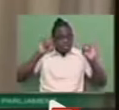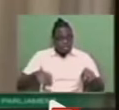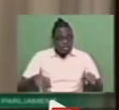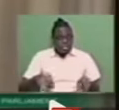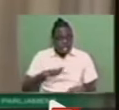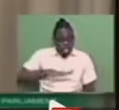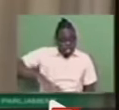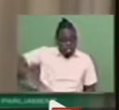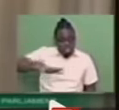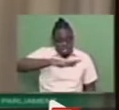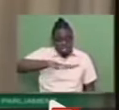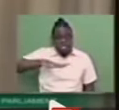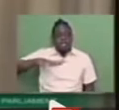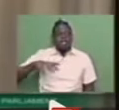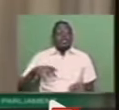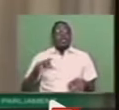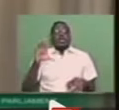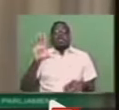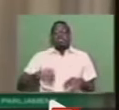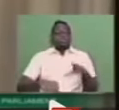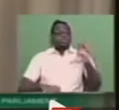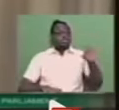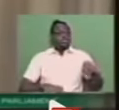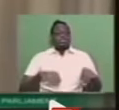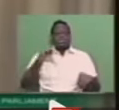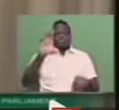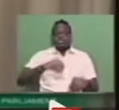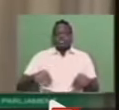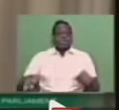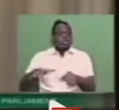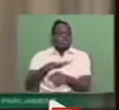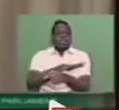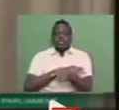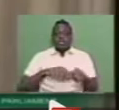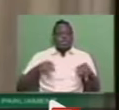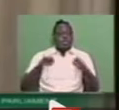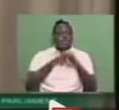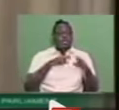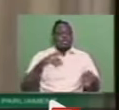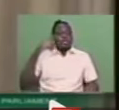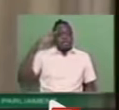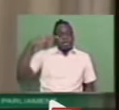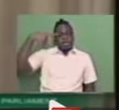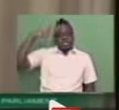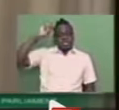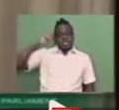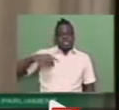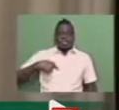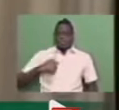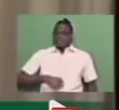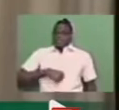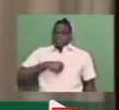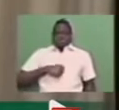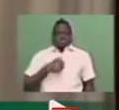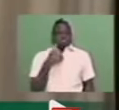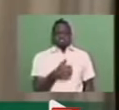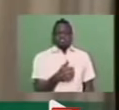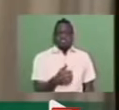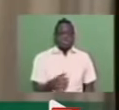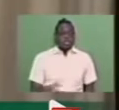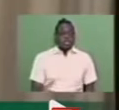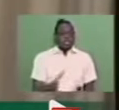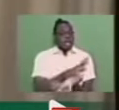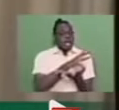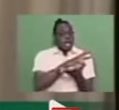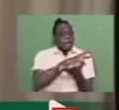Point Lisa's and the thousands of jobs because he was a gas negotiator. Both Point Lisa's